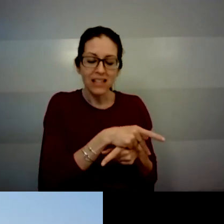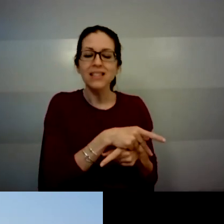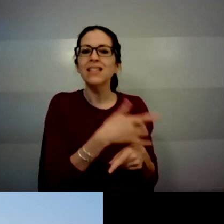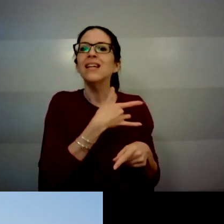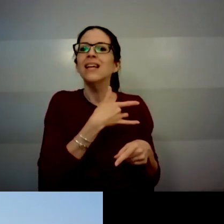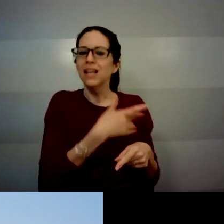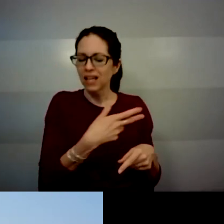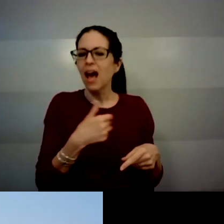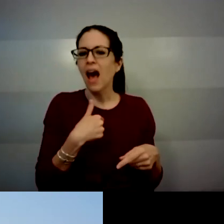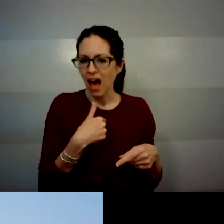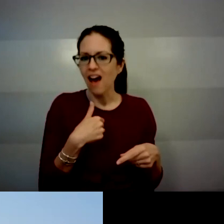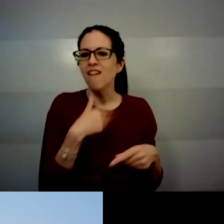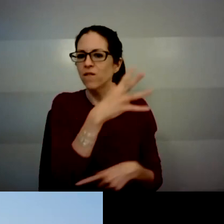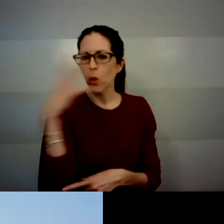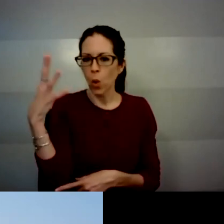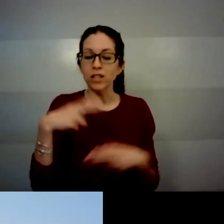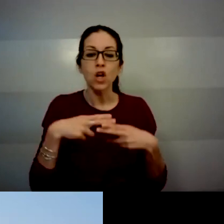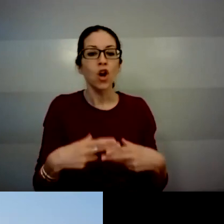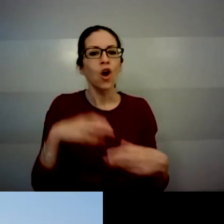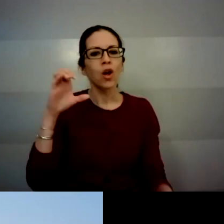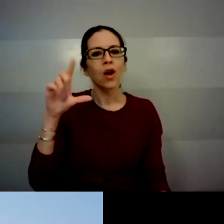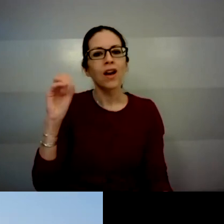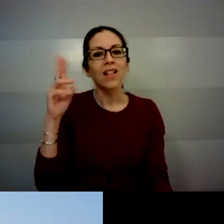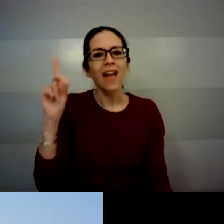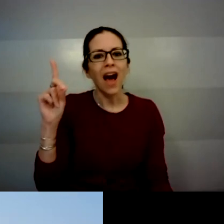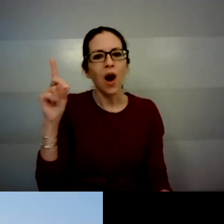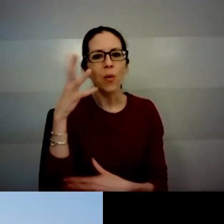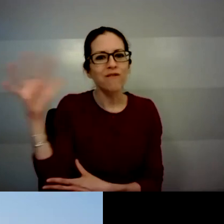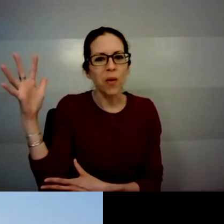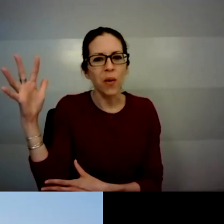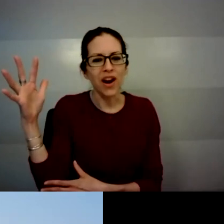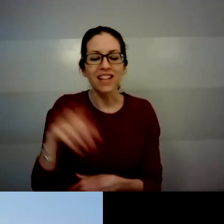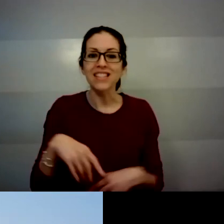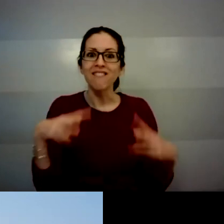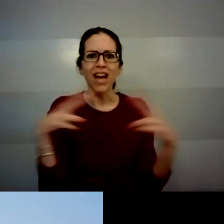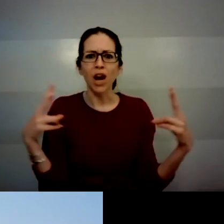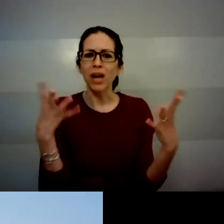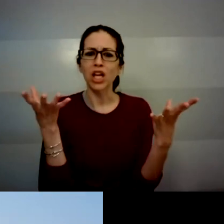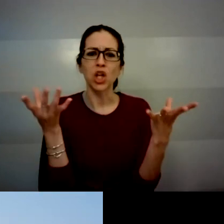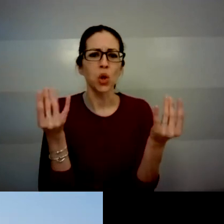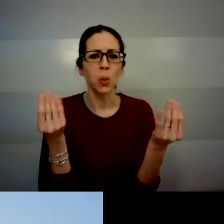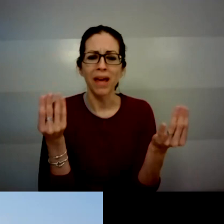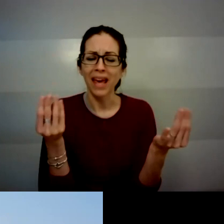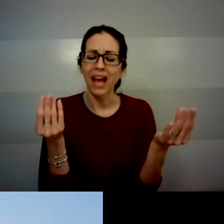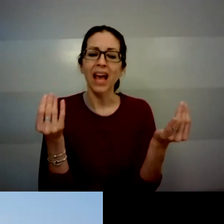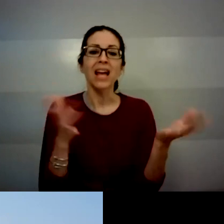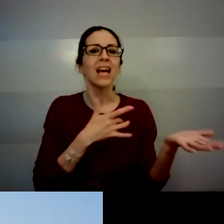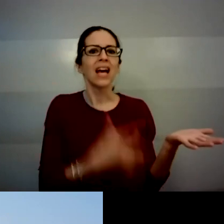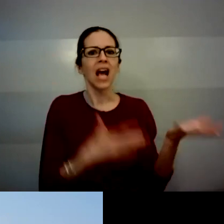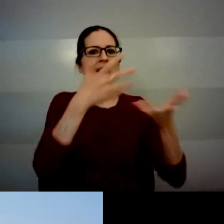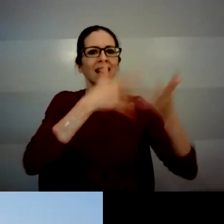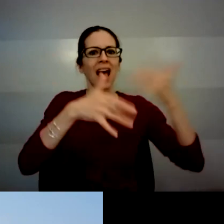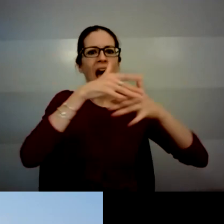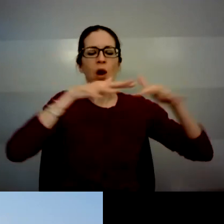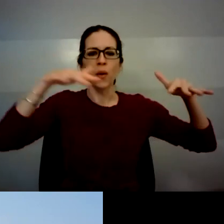cloud forest because it's very humid. There's kind of a cloud level that sits on those mountains all day long. And as climate change